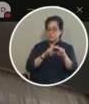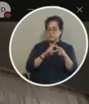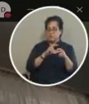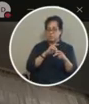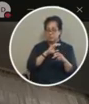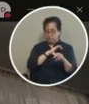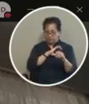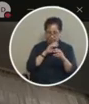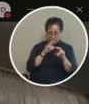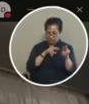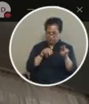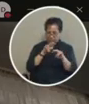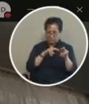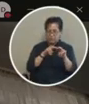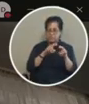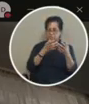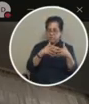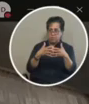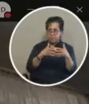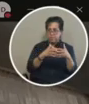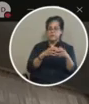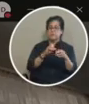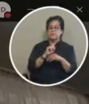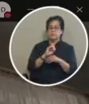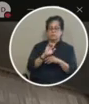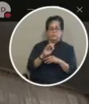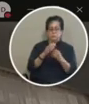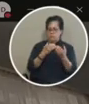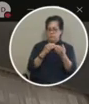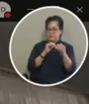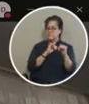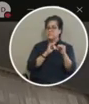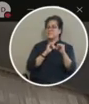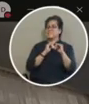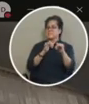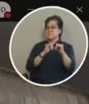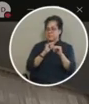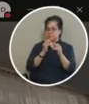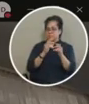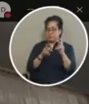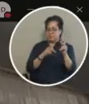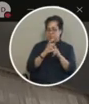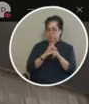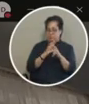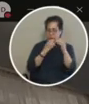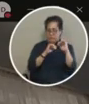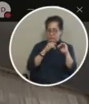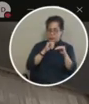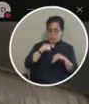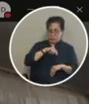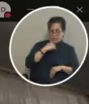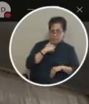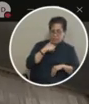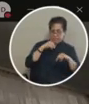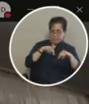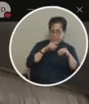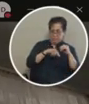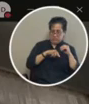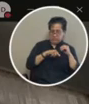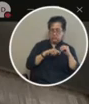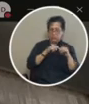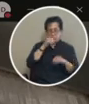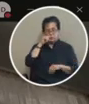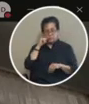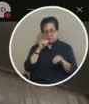maquiladoras. And so they're also implementing the same kind of restrictions that we have in El